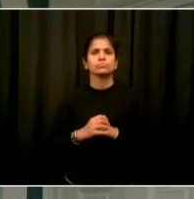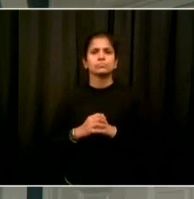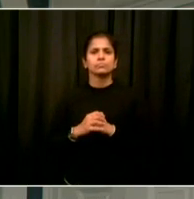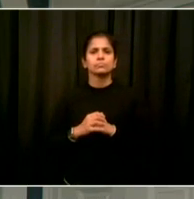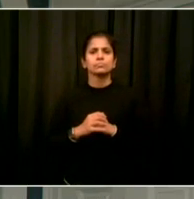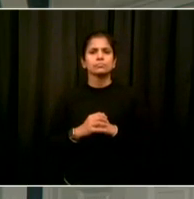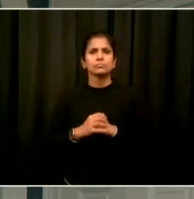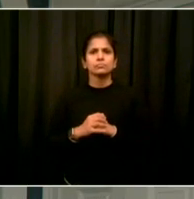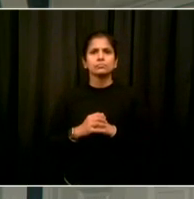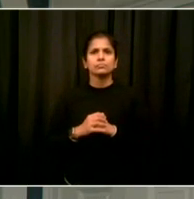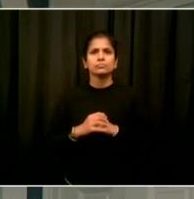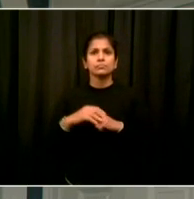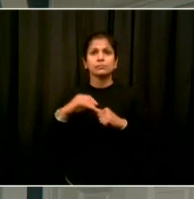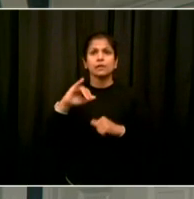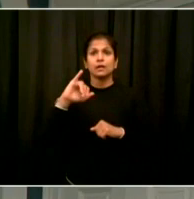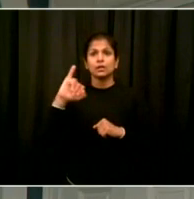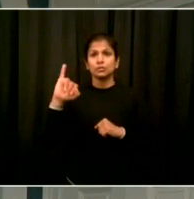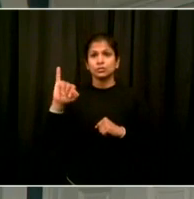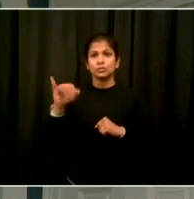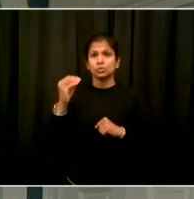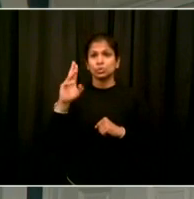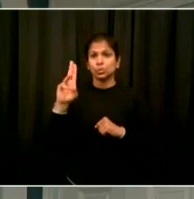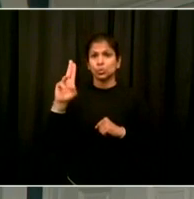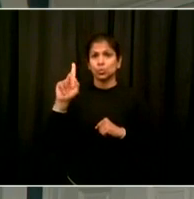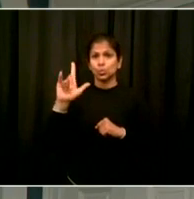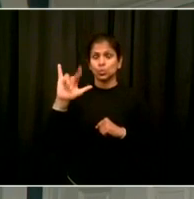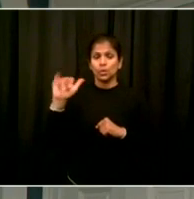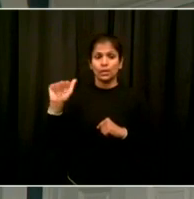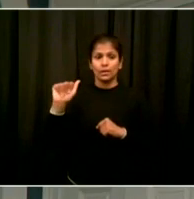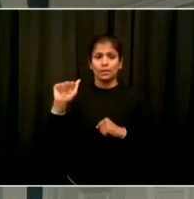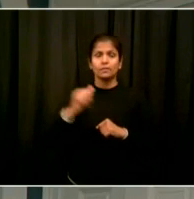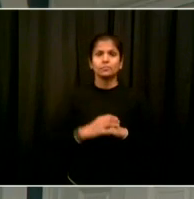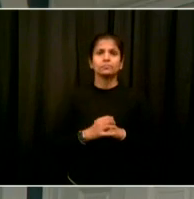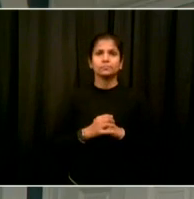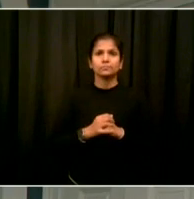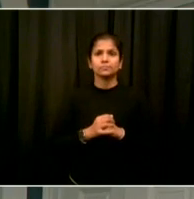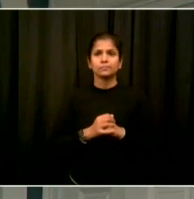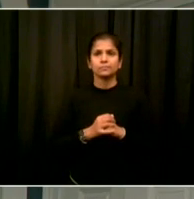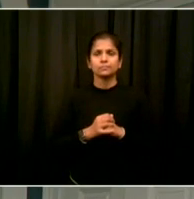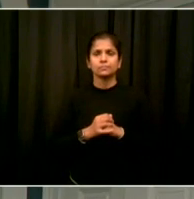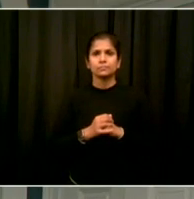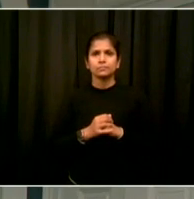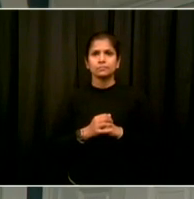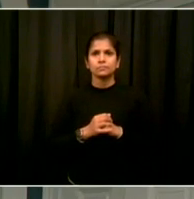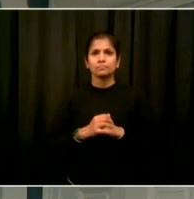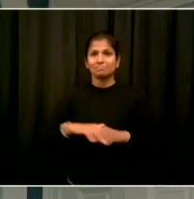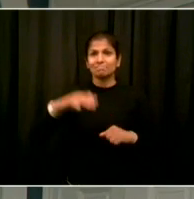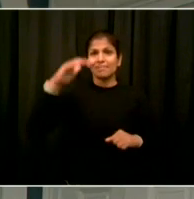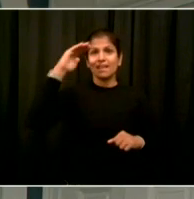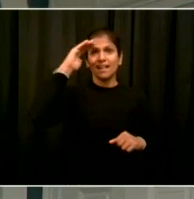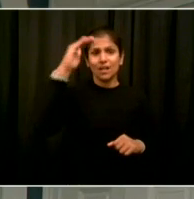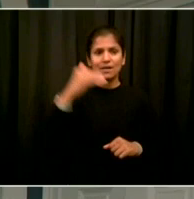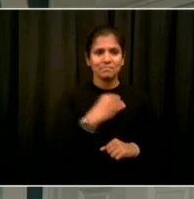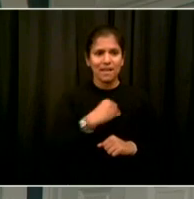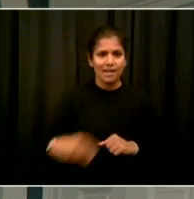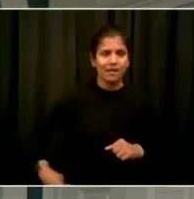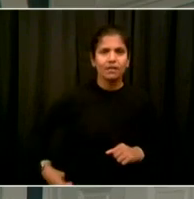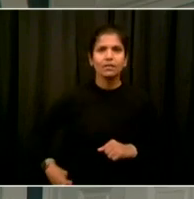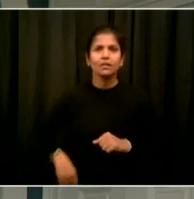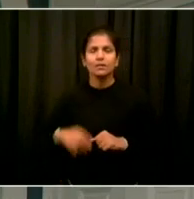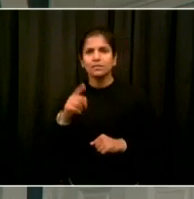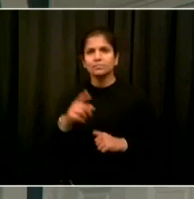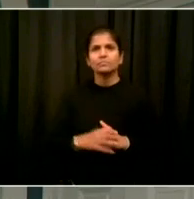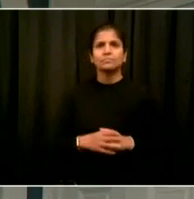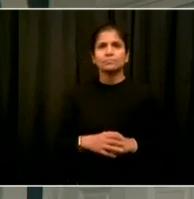Oh, thank you, Mr. Mayor. And I wanted to note that it is a maternity leave that I'm going on. Some people were